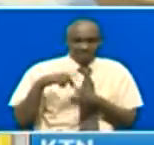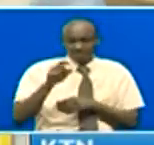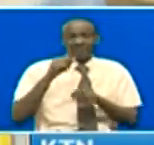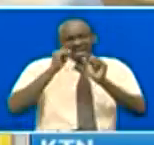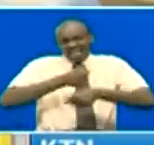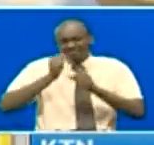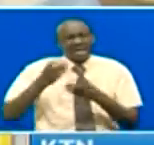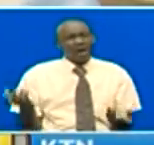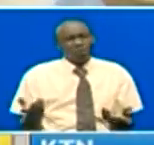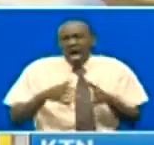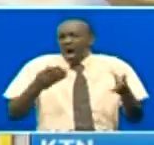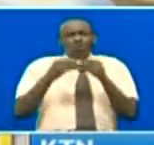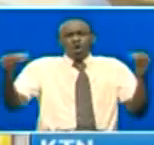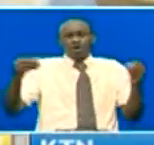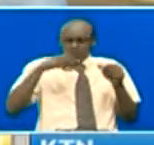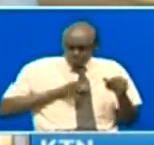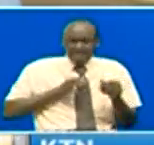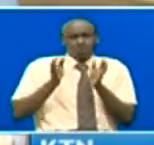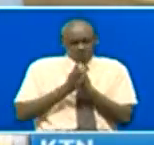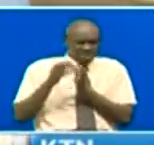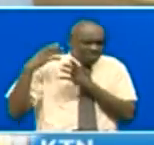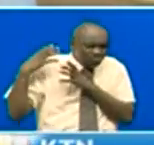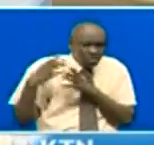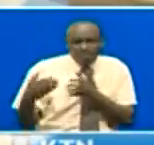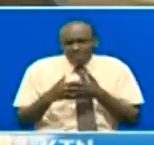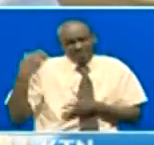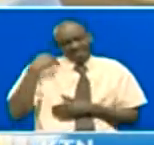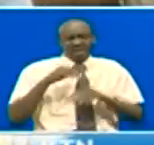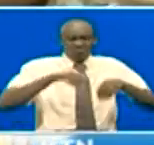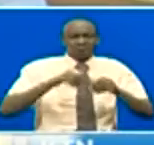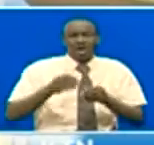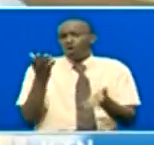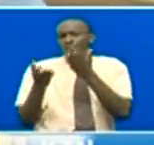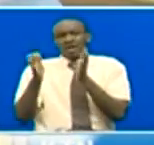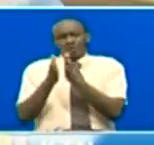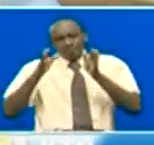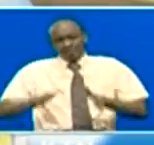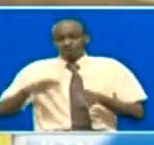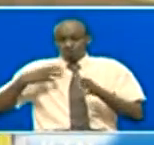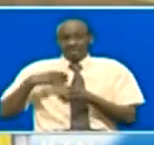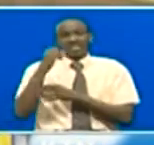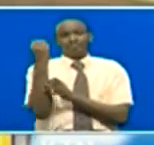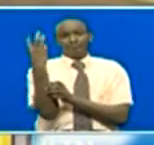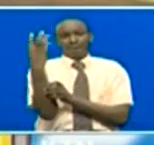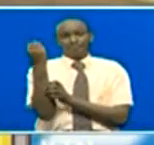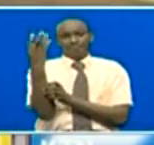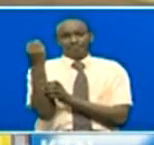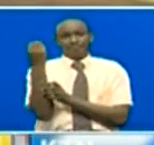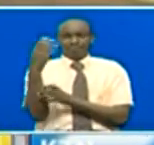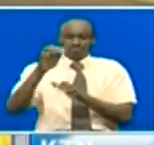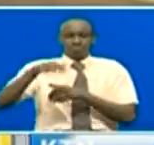cultivate? How long would it take her to cultivate 1 hectare of land? Compare that with somebody sitting in a tractor with Starbucks coffee in his hand.